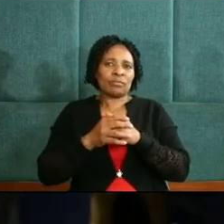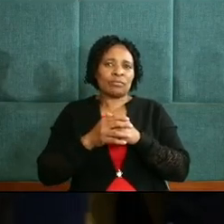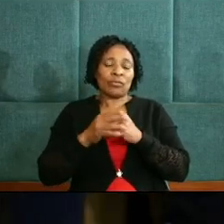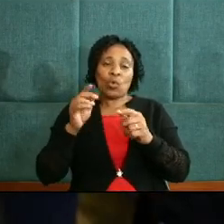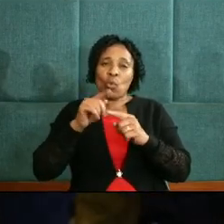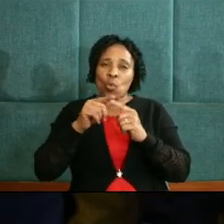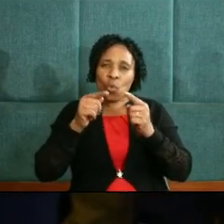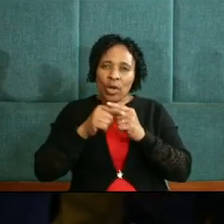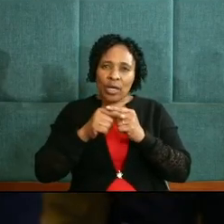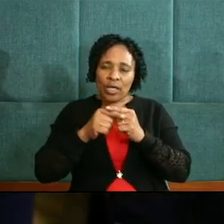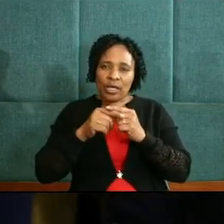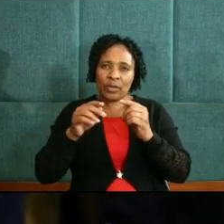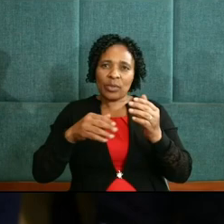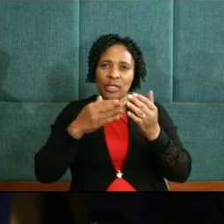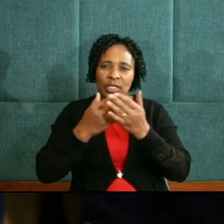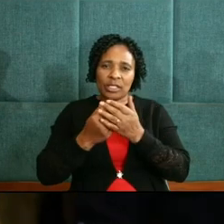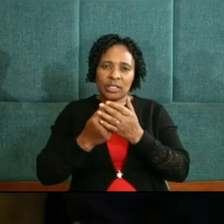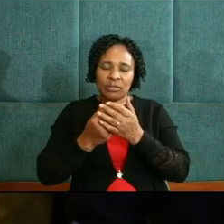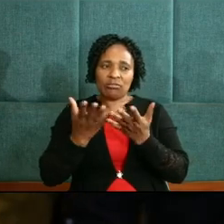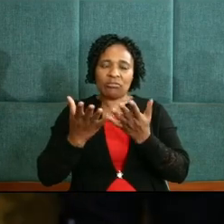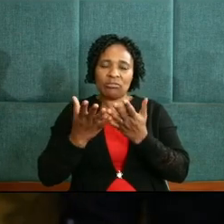When we reach the pearly gates